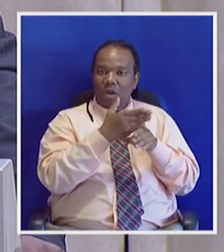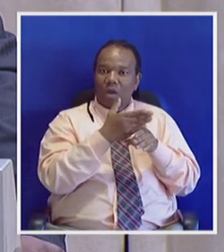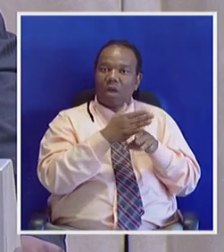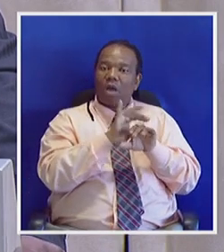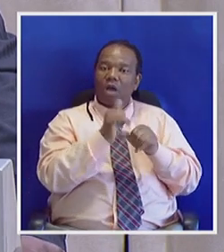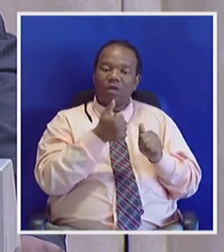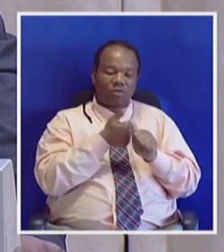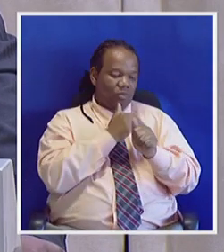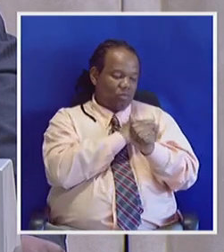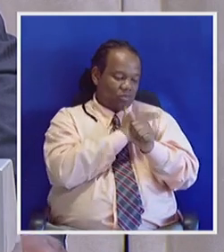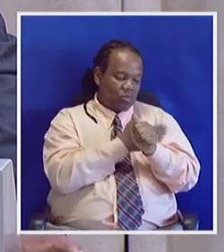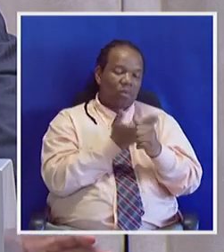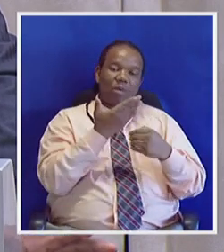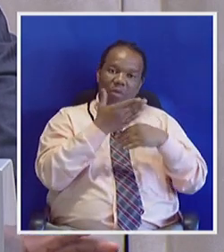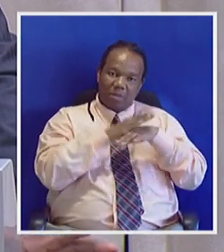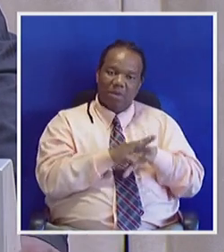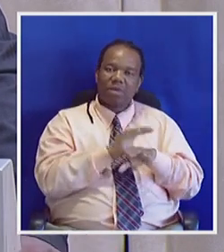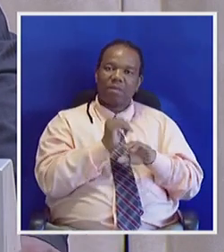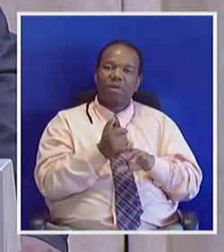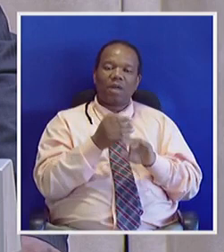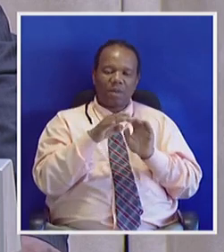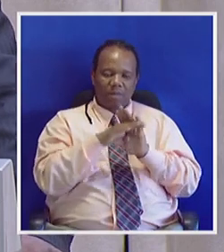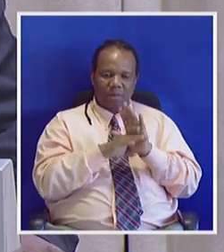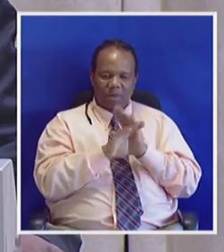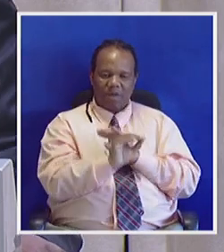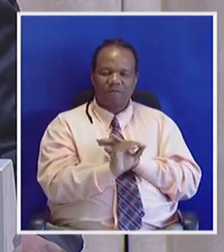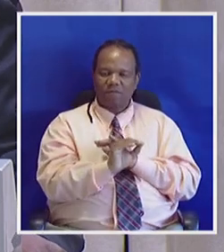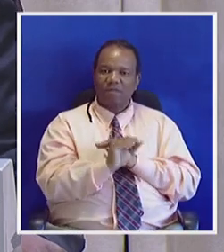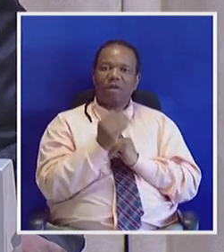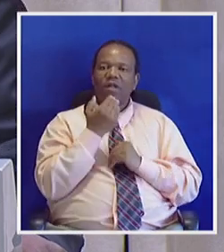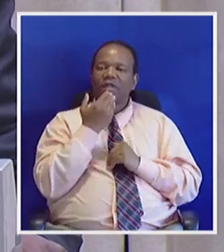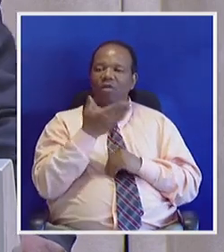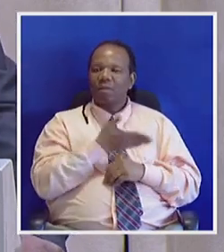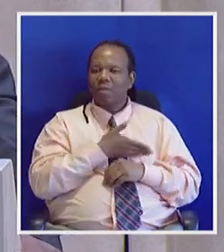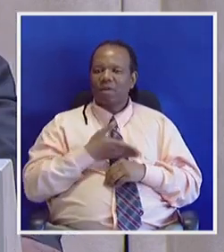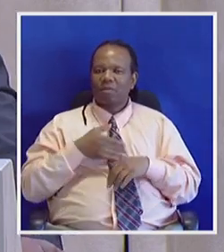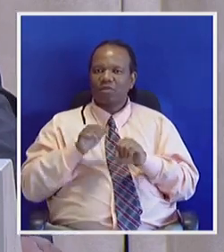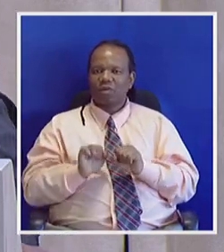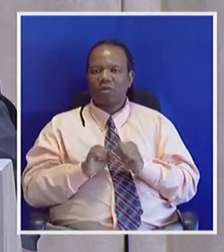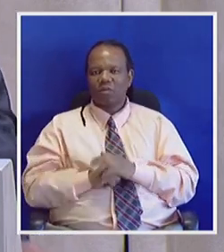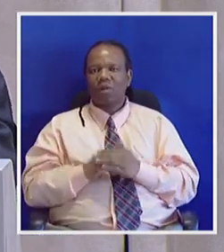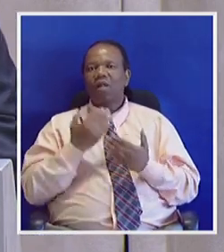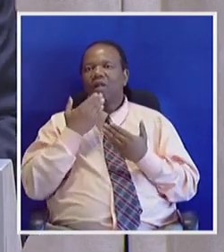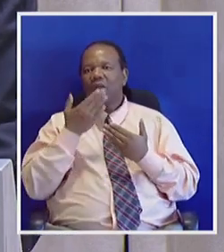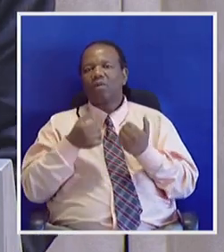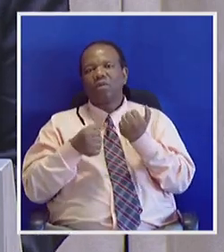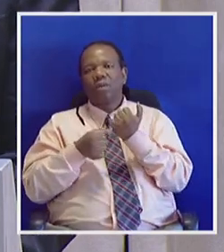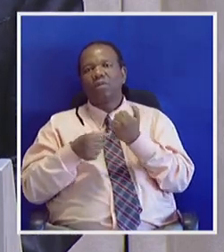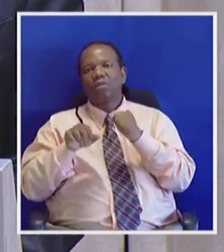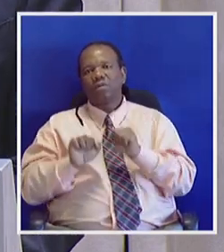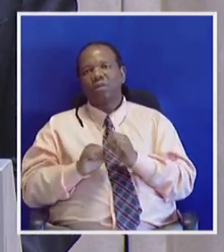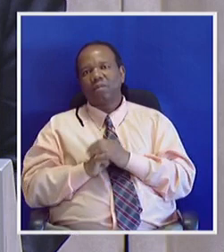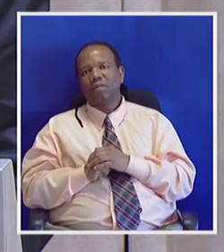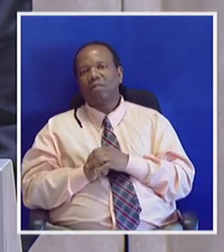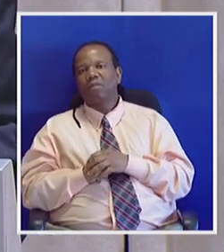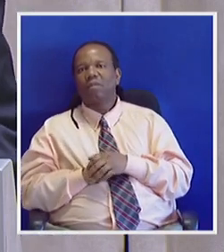mandate and the programs that they have. Thank you, Madam Chairperson. Thank you, Deputy President. The Honorable Khayla.